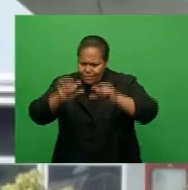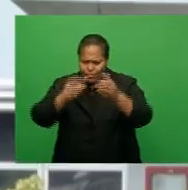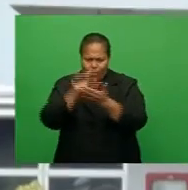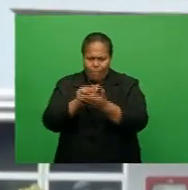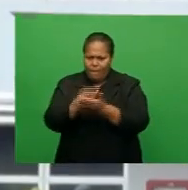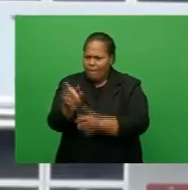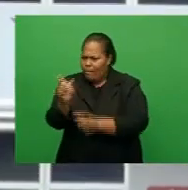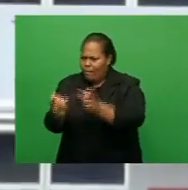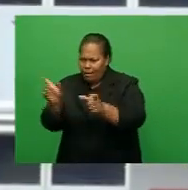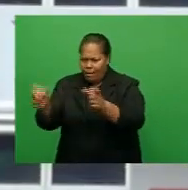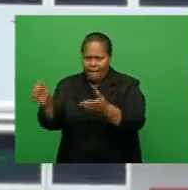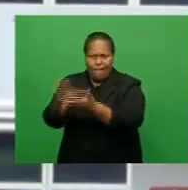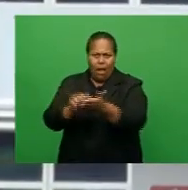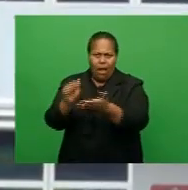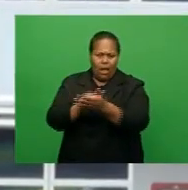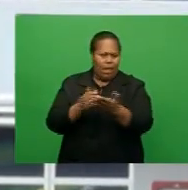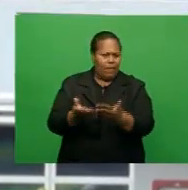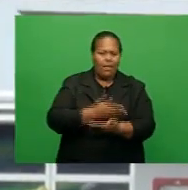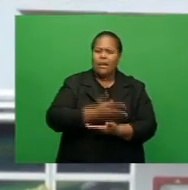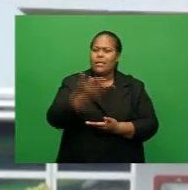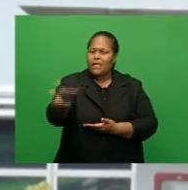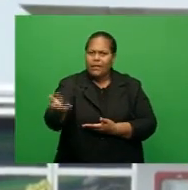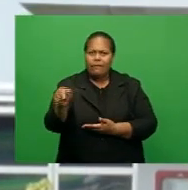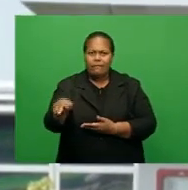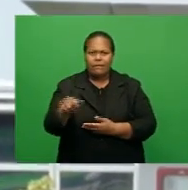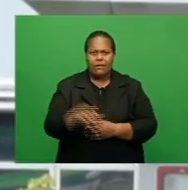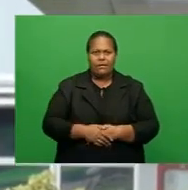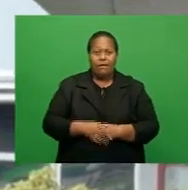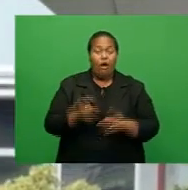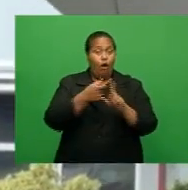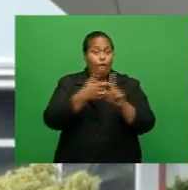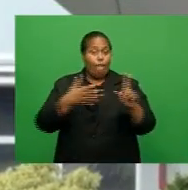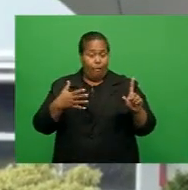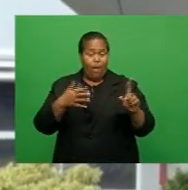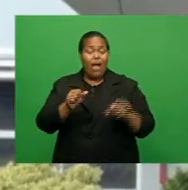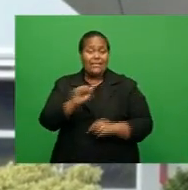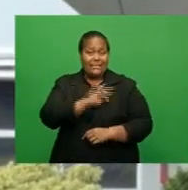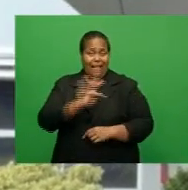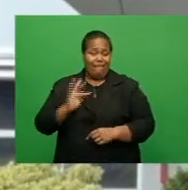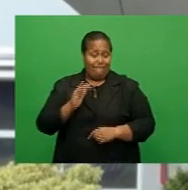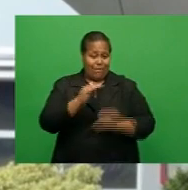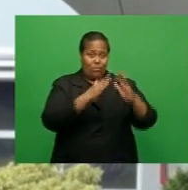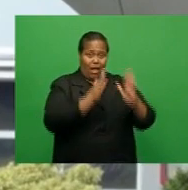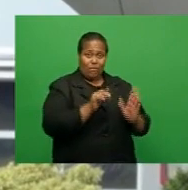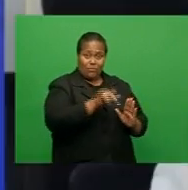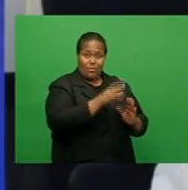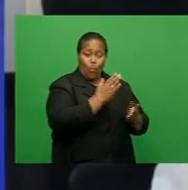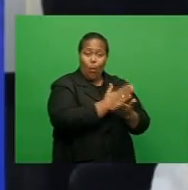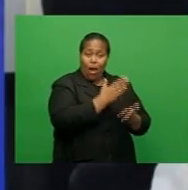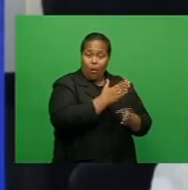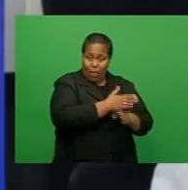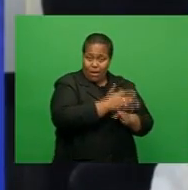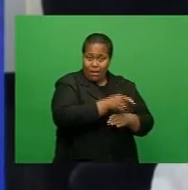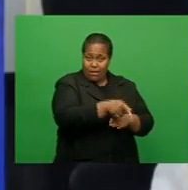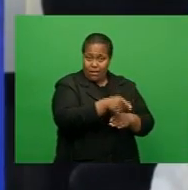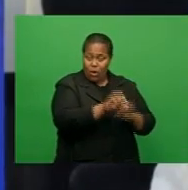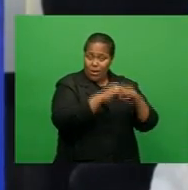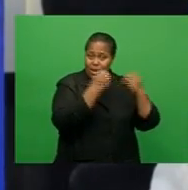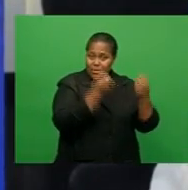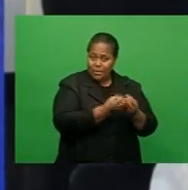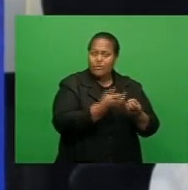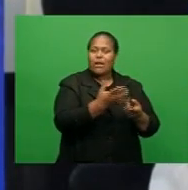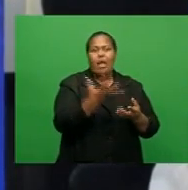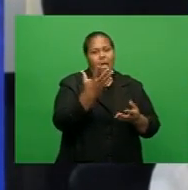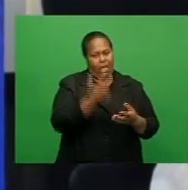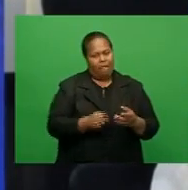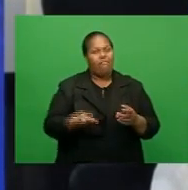awarded, and a handful of them are related to former Housing Authority staff. A number of current and former staff of the Housing